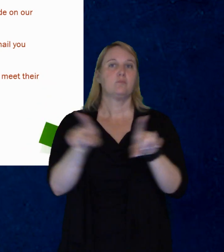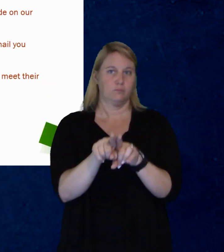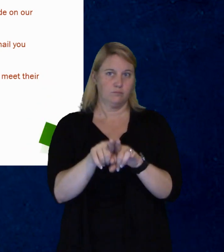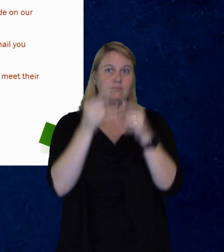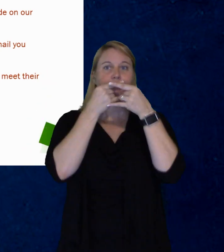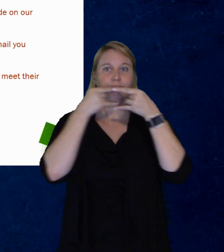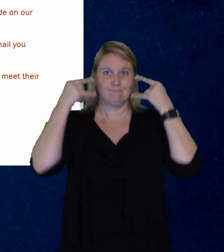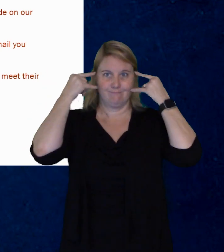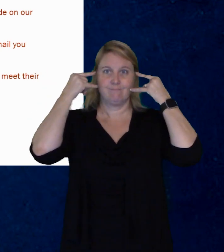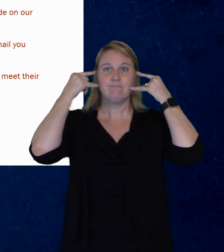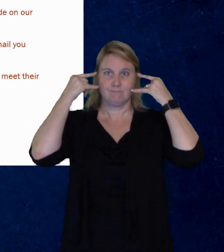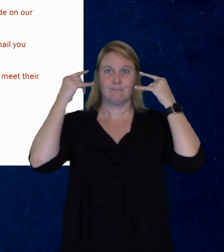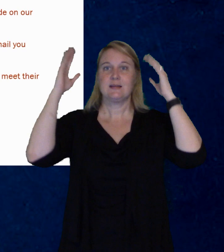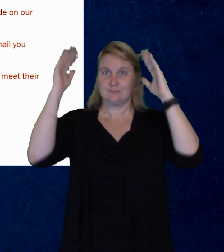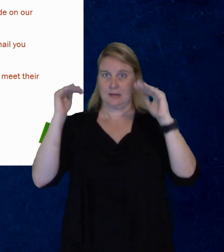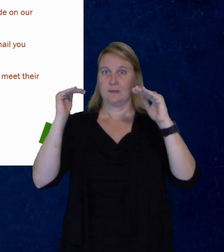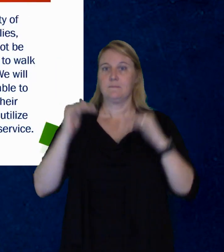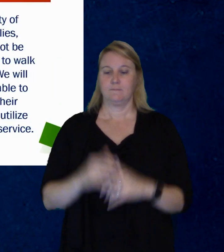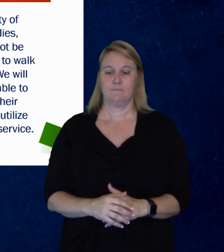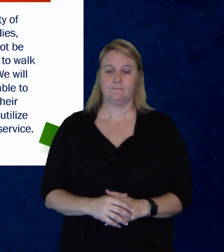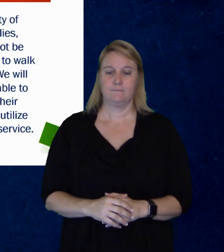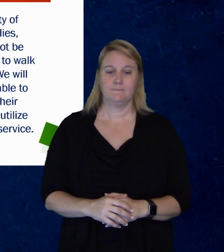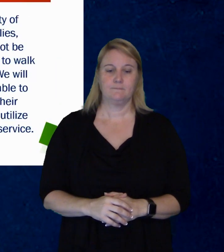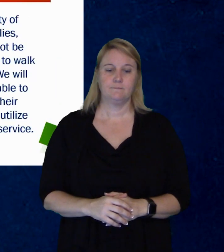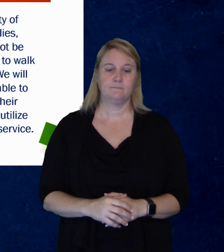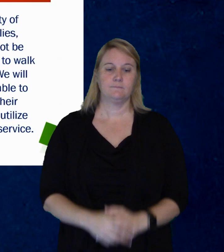be expected.